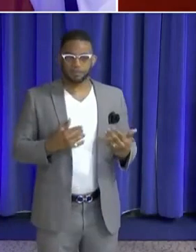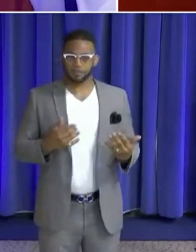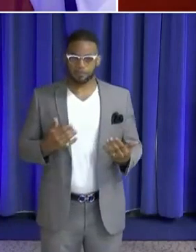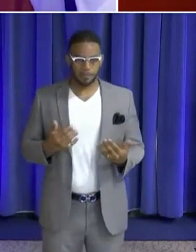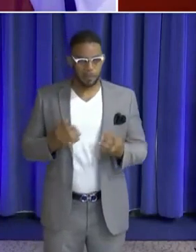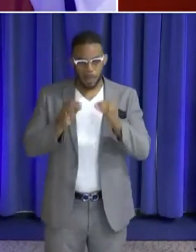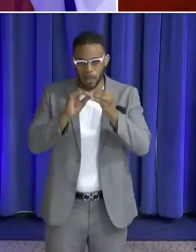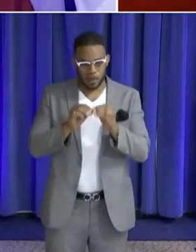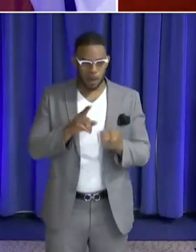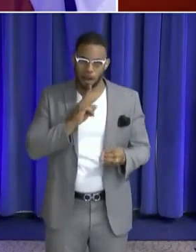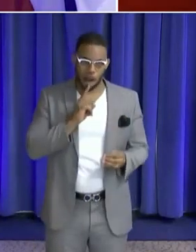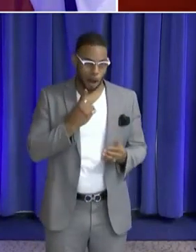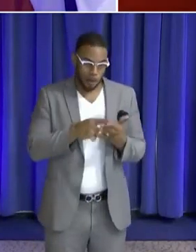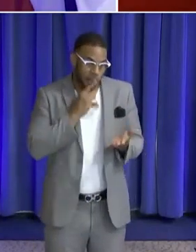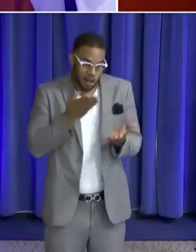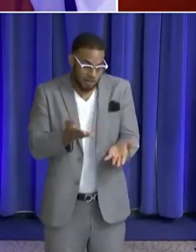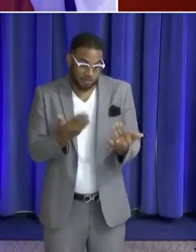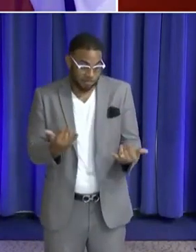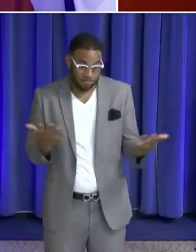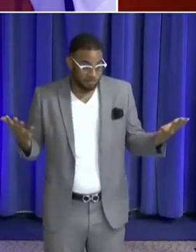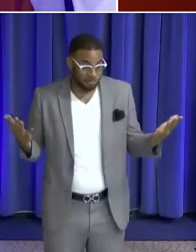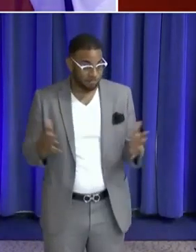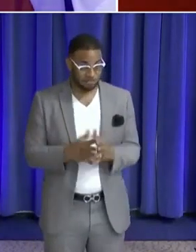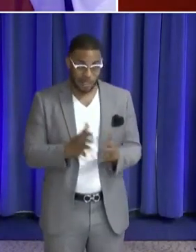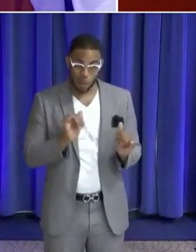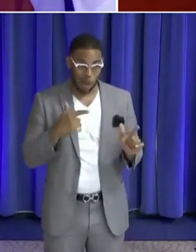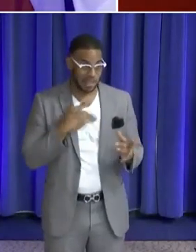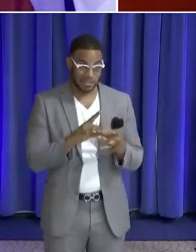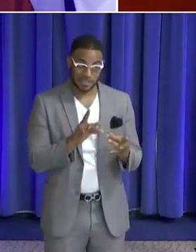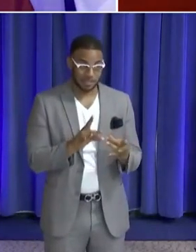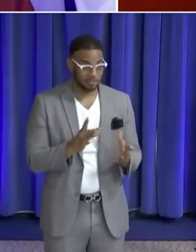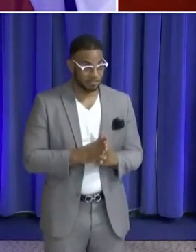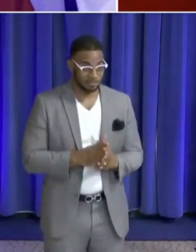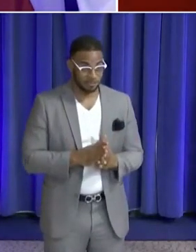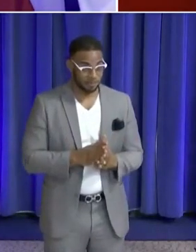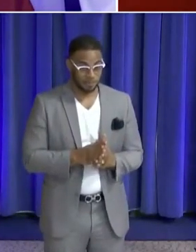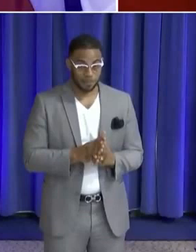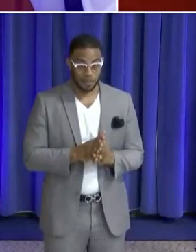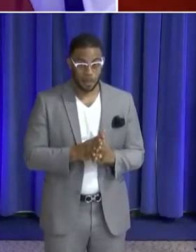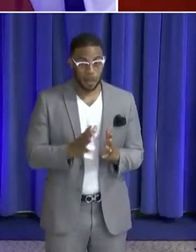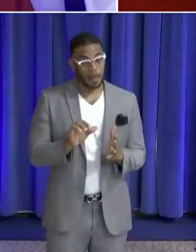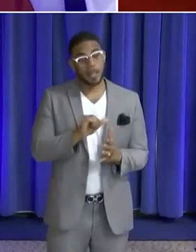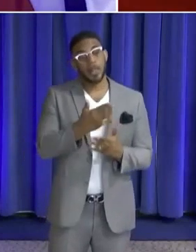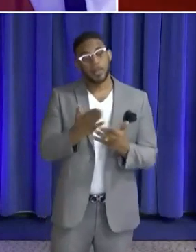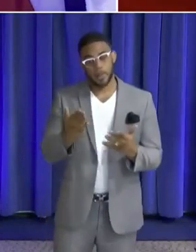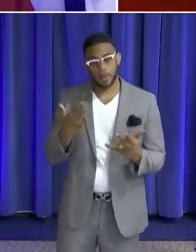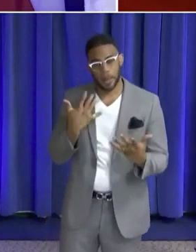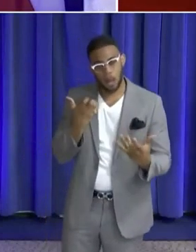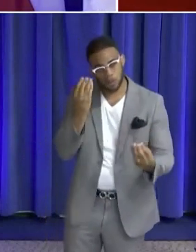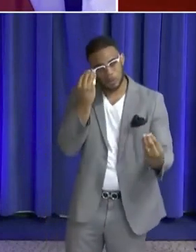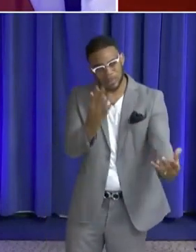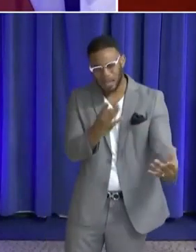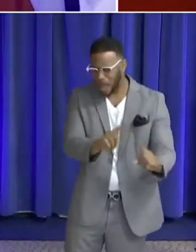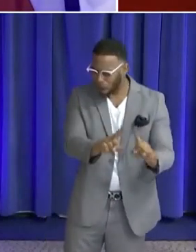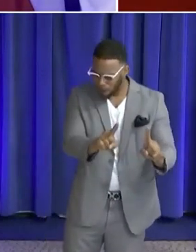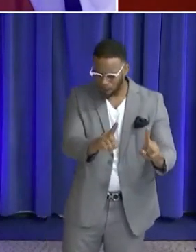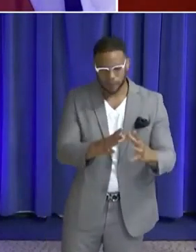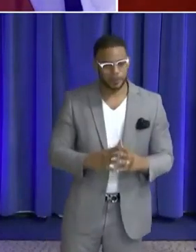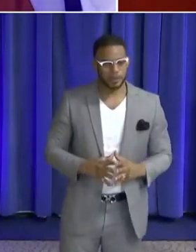The numbers are what they are at this point. That's all I can say. The other thing that I would say,